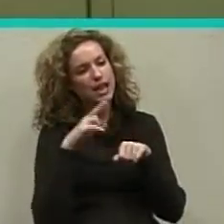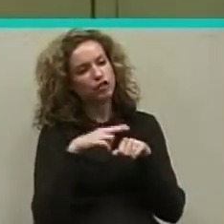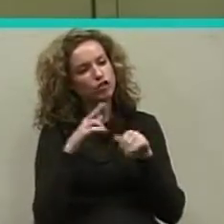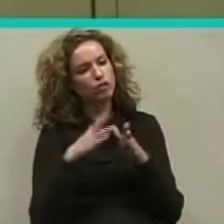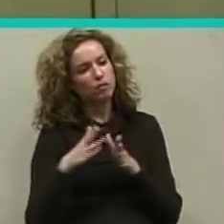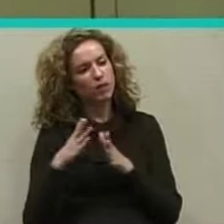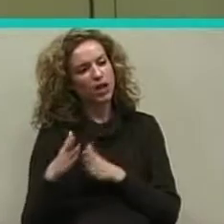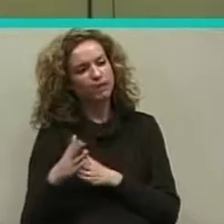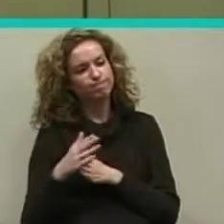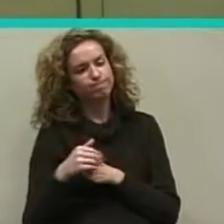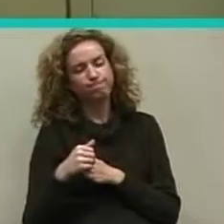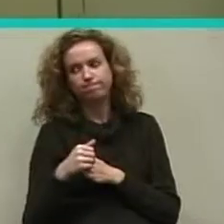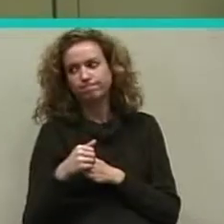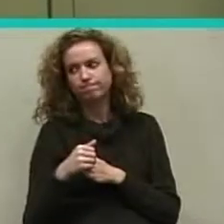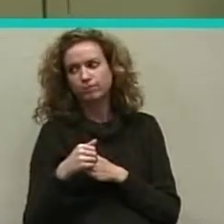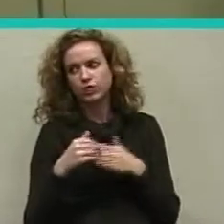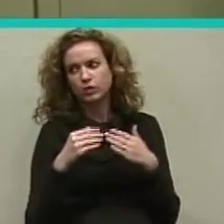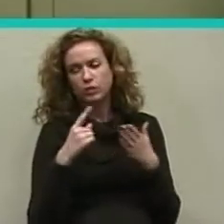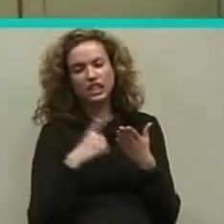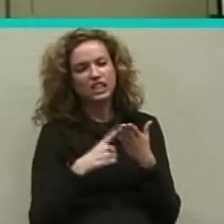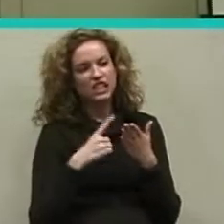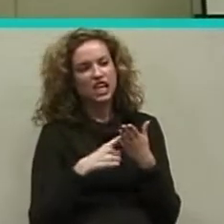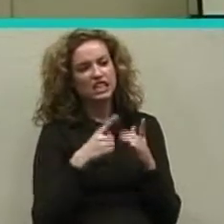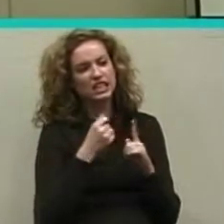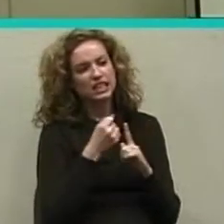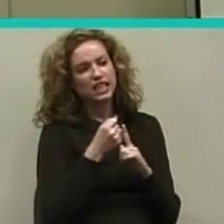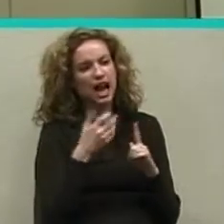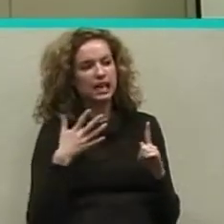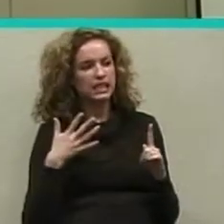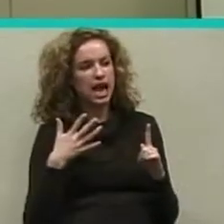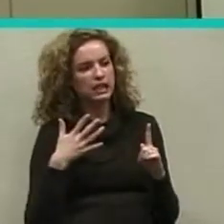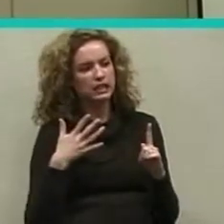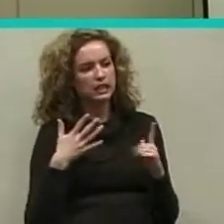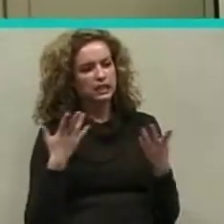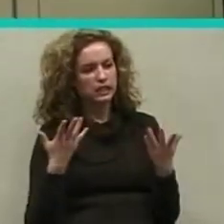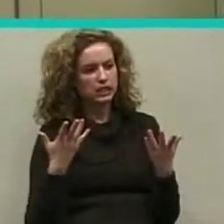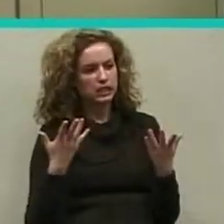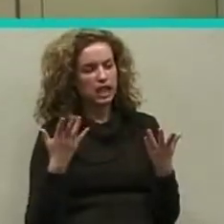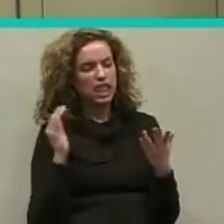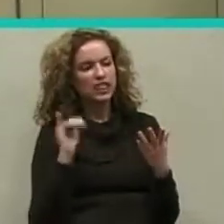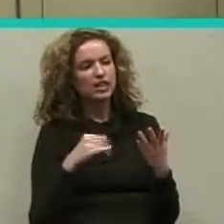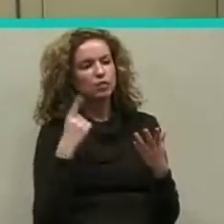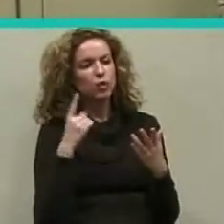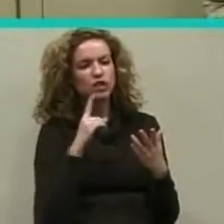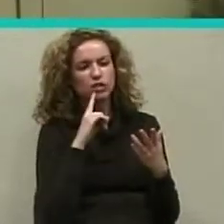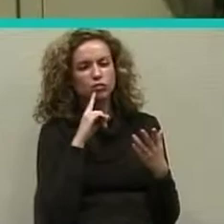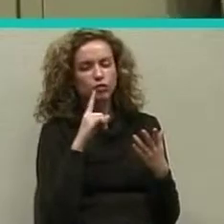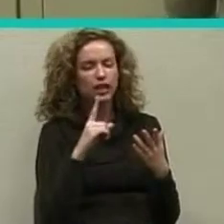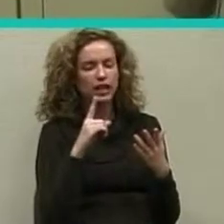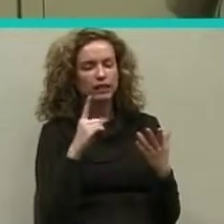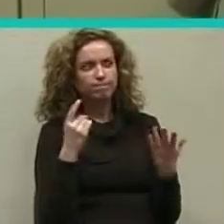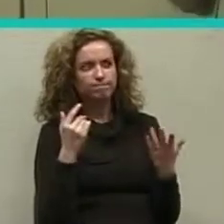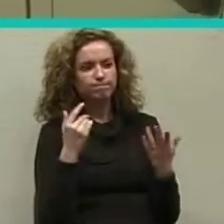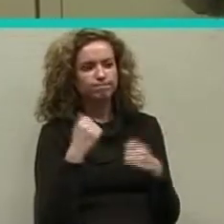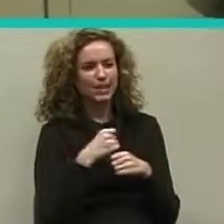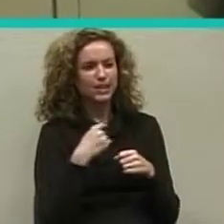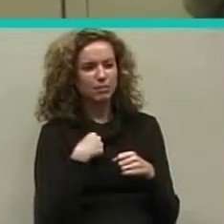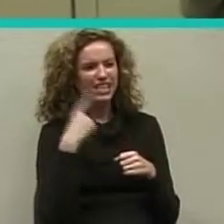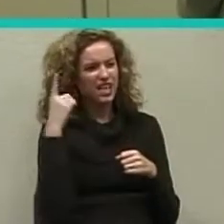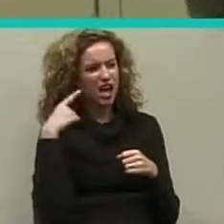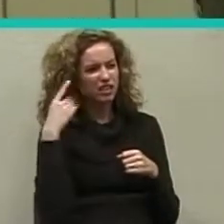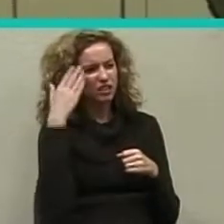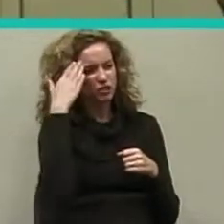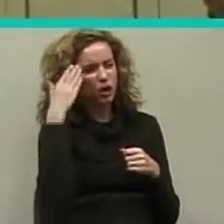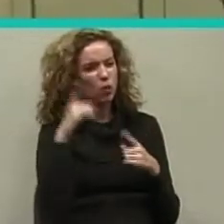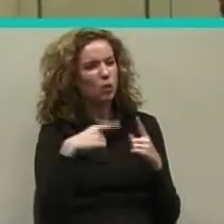behavior. Did we talk about the context? This is the one that really gets me kind of nuts, especially